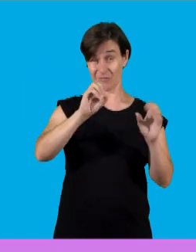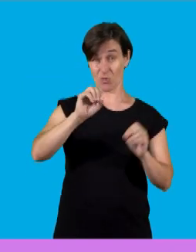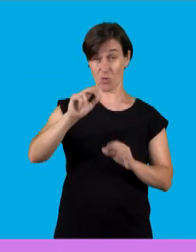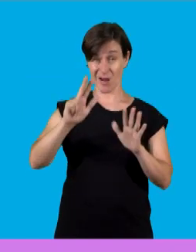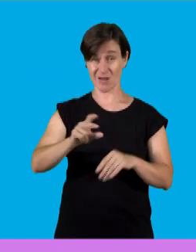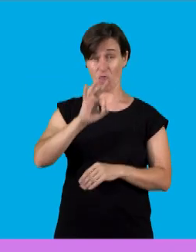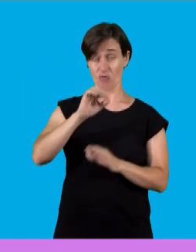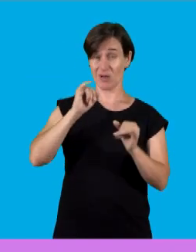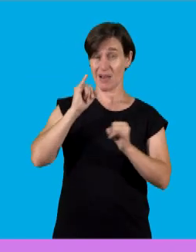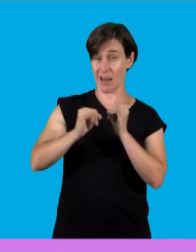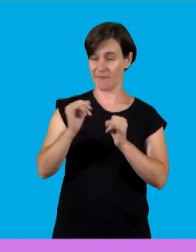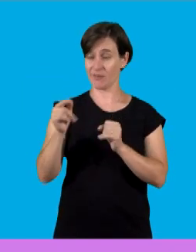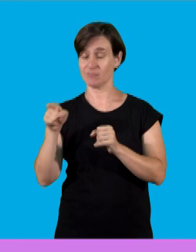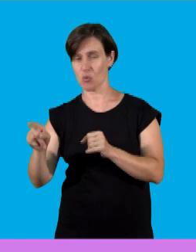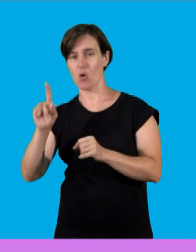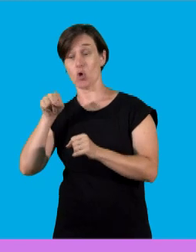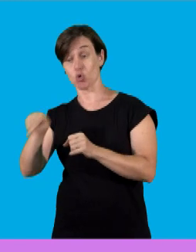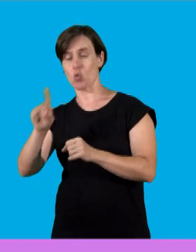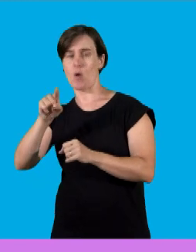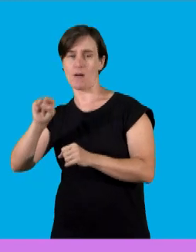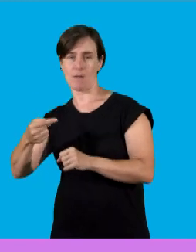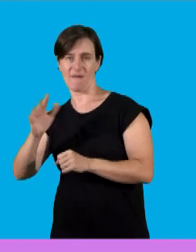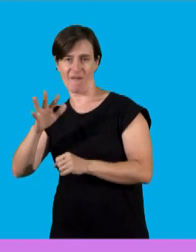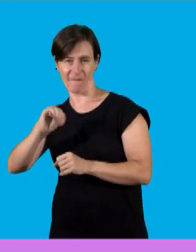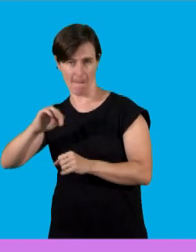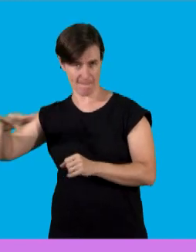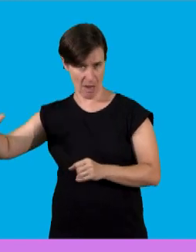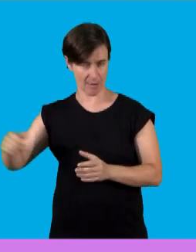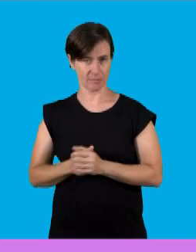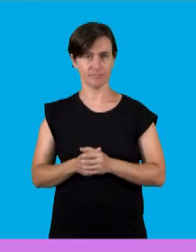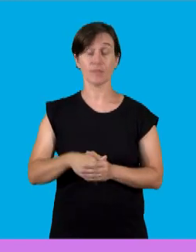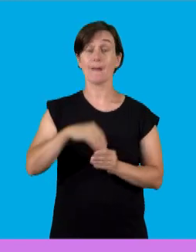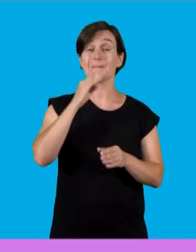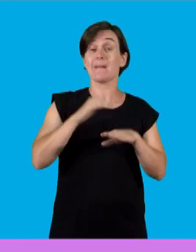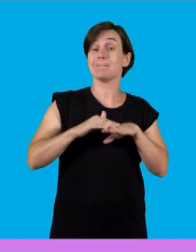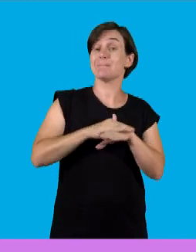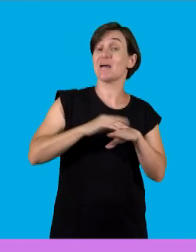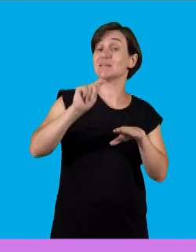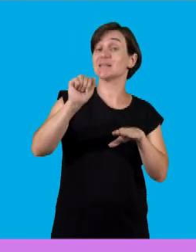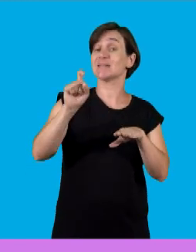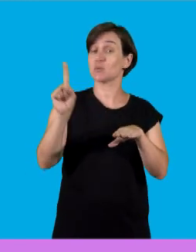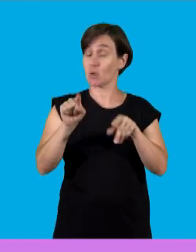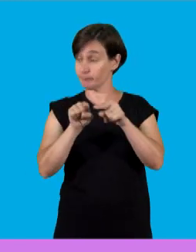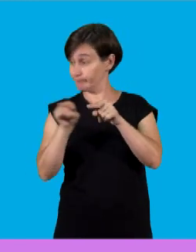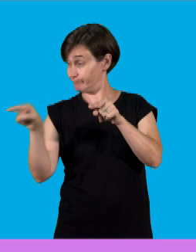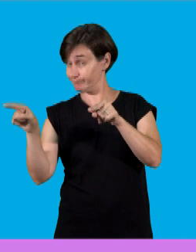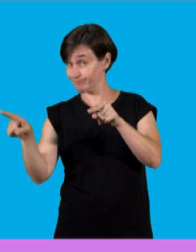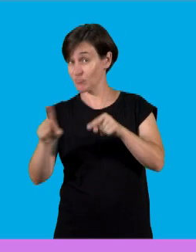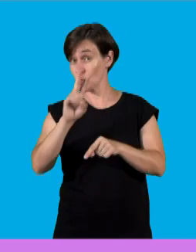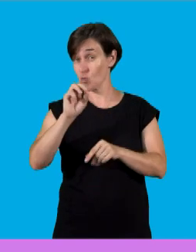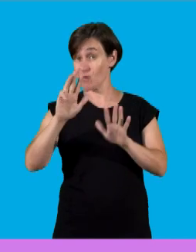bracket. Right? So what is applicable here? It means that Mr. Watson will have to pay basic tax of